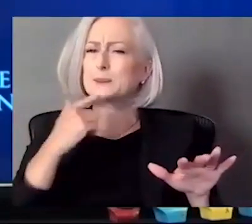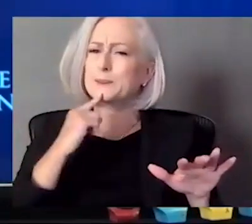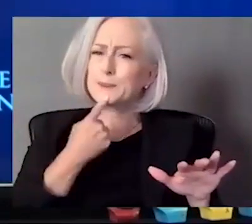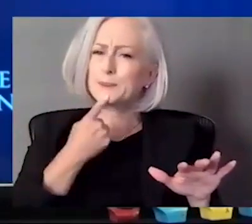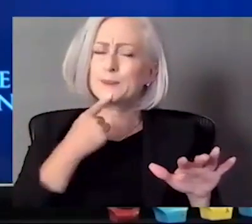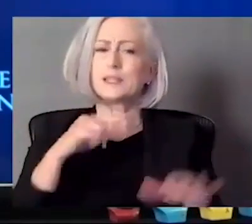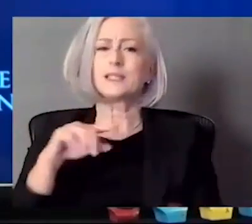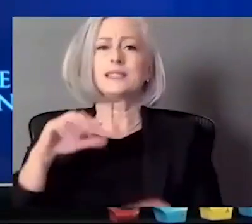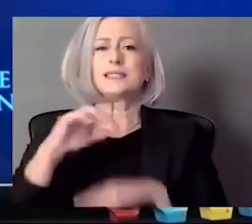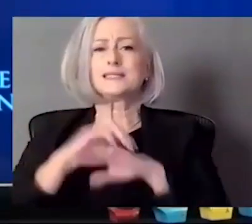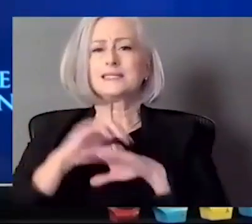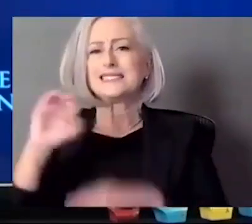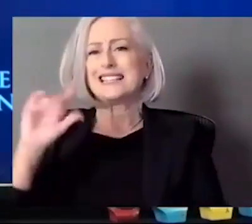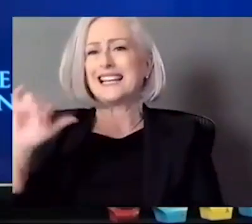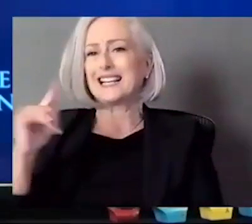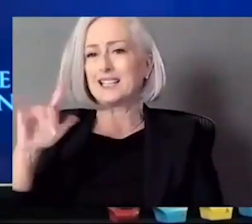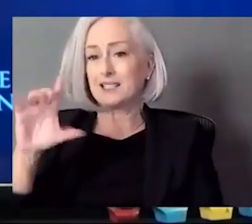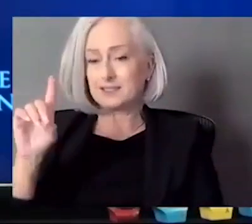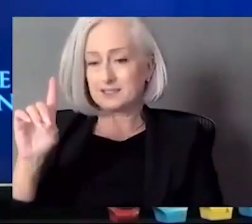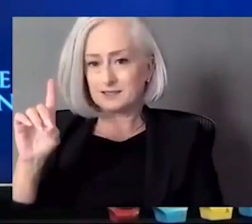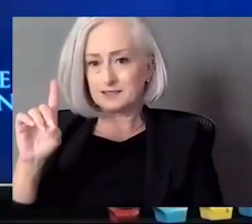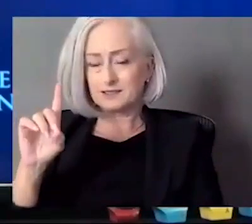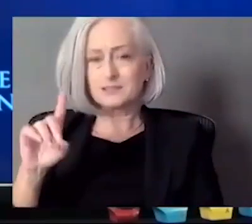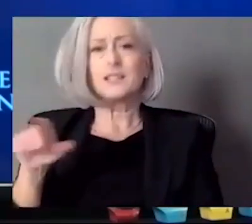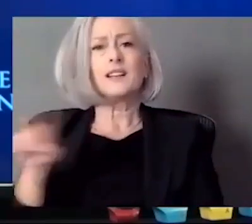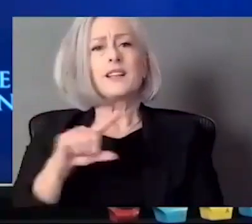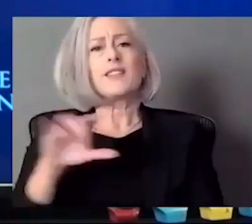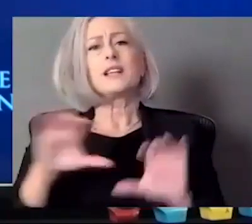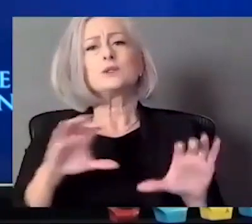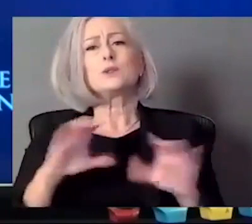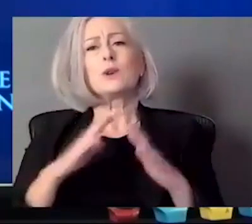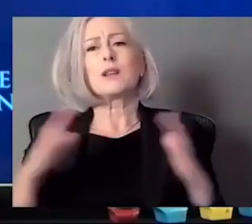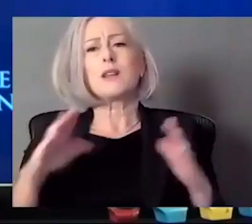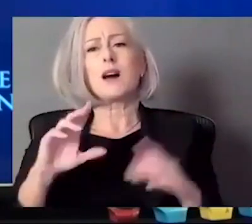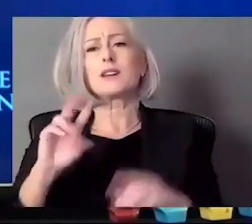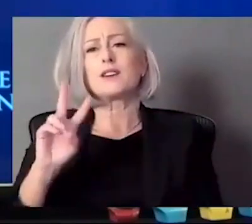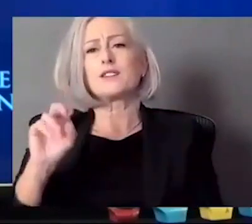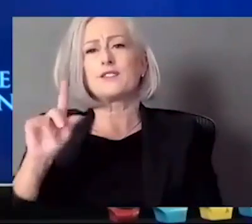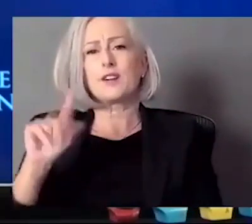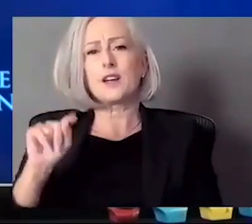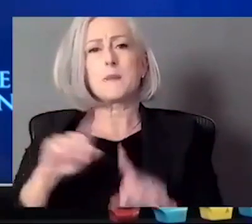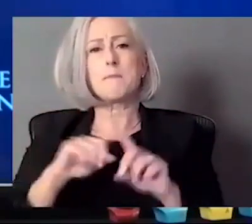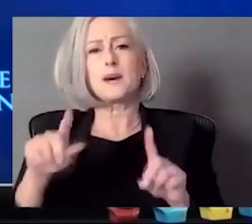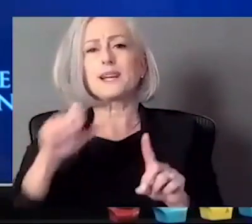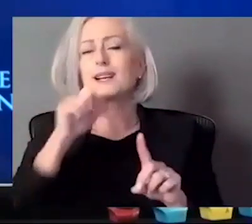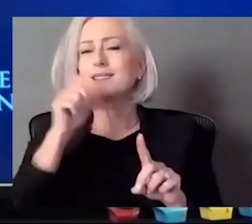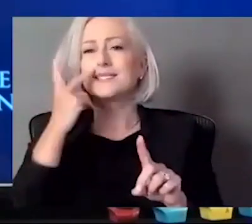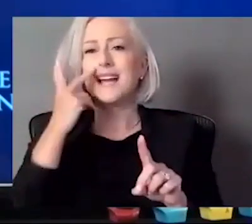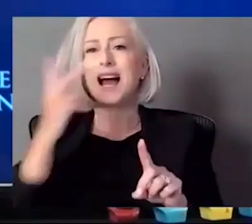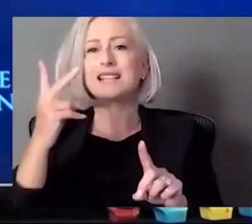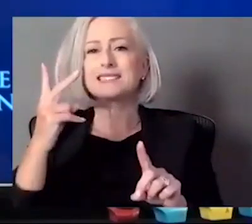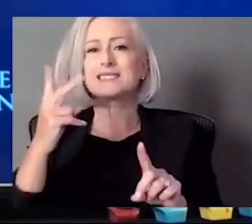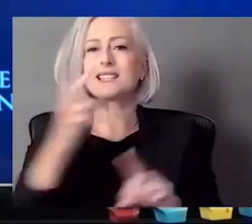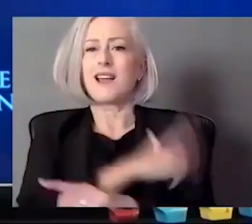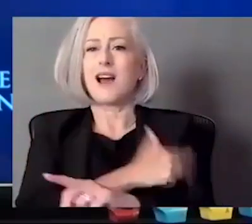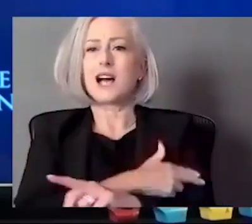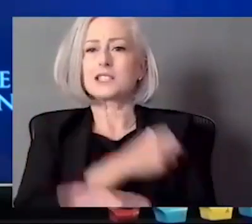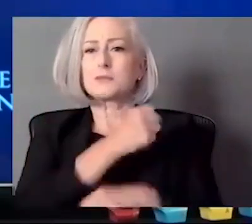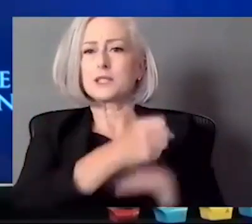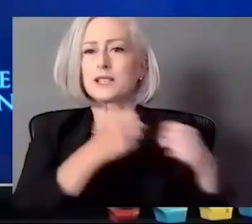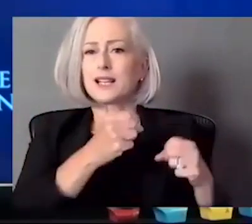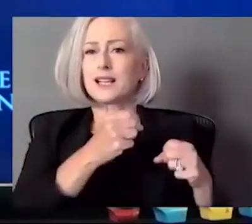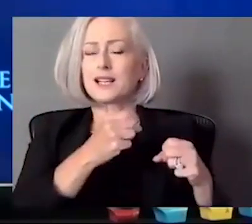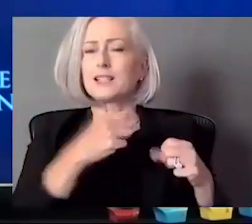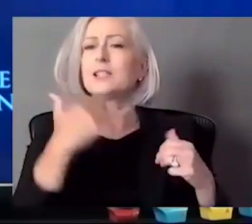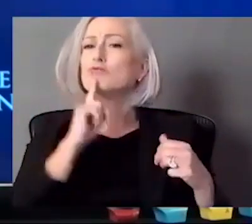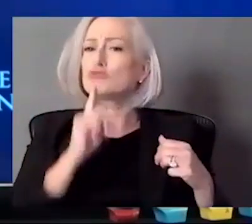genomic sequencing, they're not seeing the rapid rise in hospitalizations. In fact, hospitalizations are relatively flat.